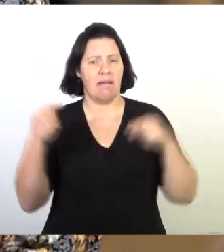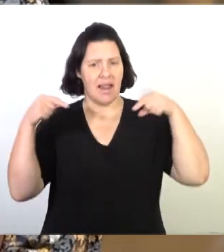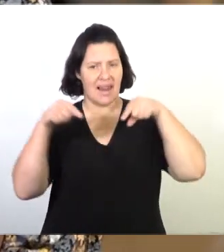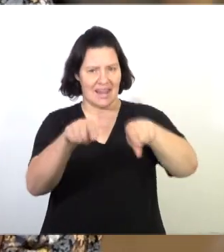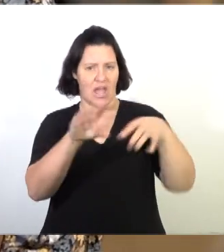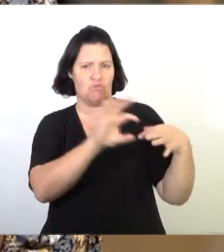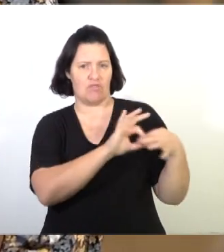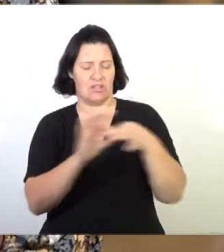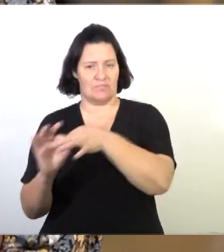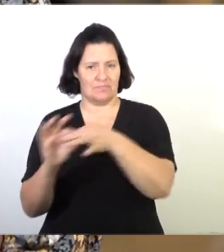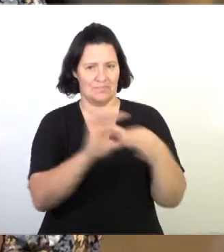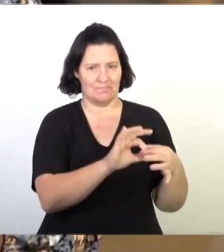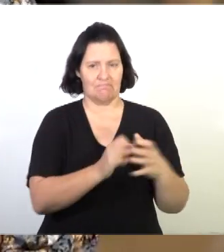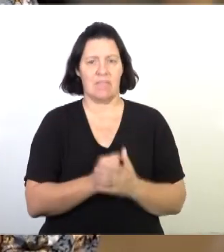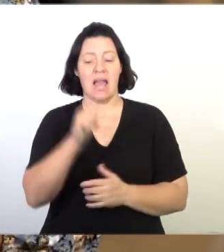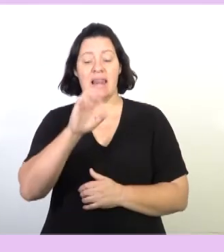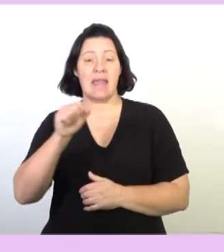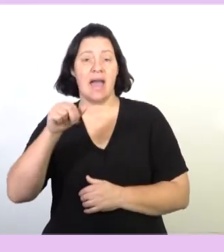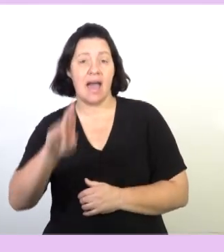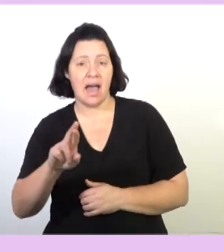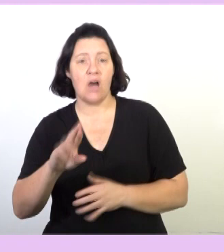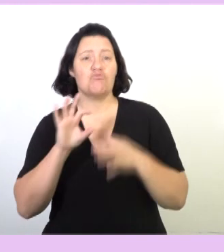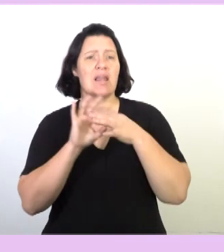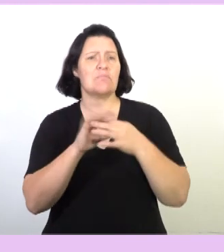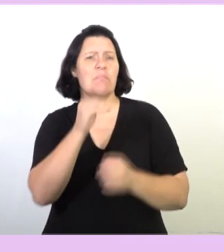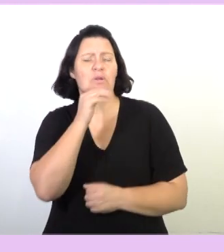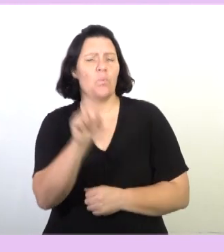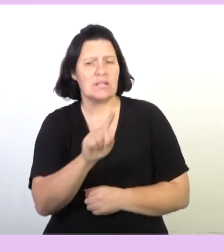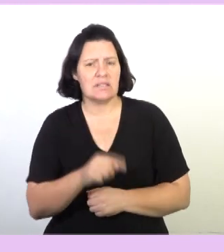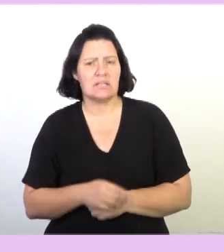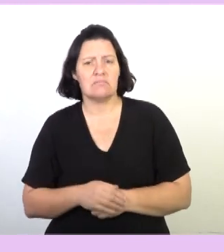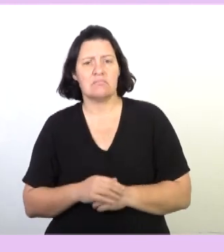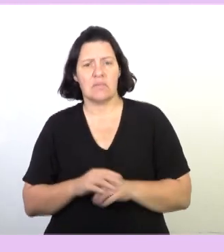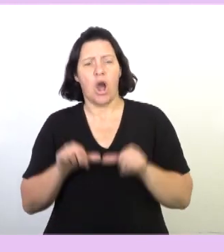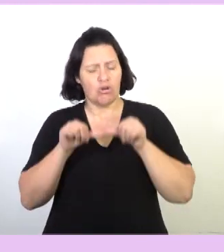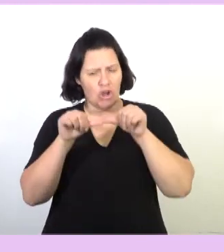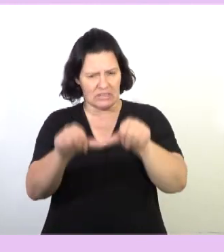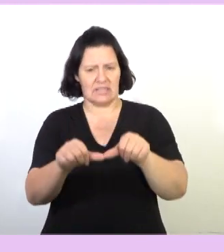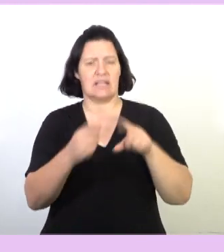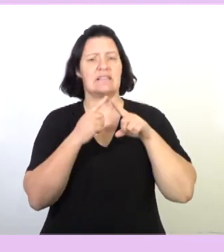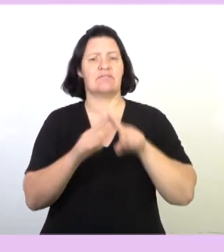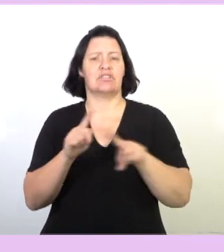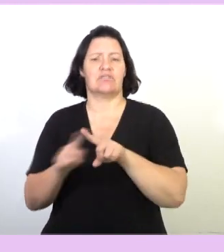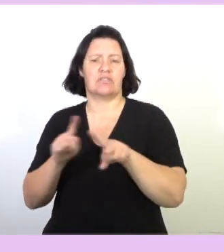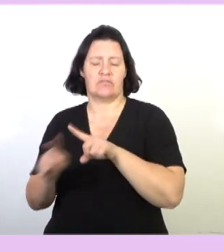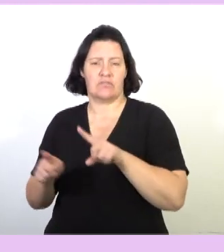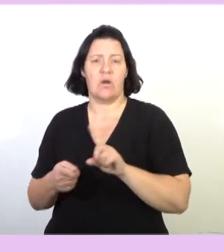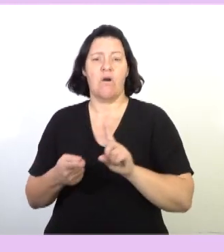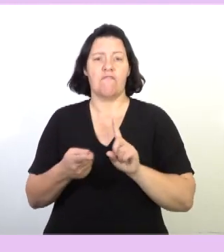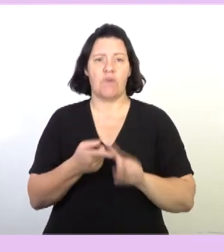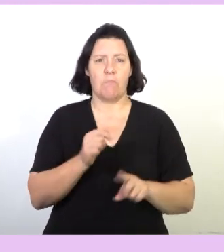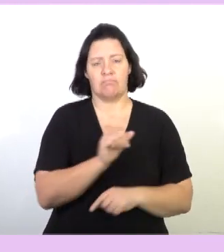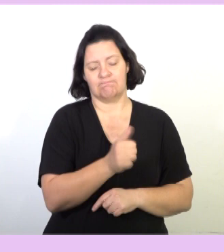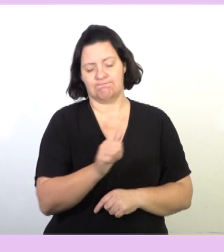linear relationship. Linear relationship is a relationship where there is a constant difference between the